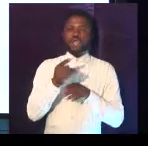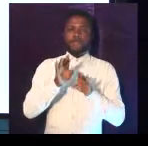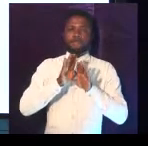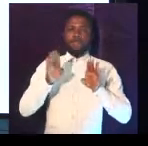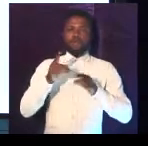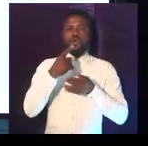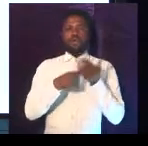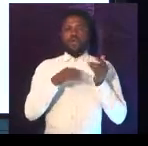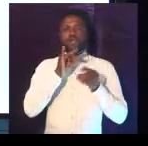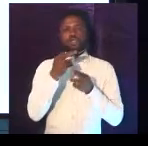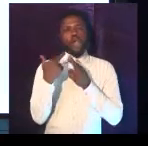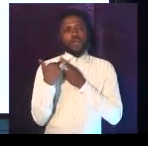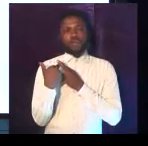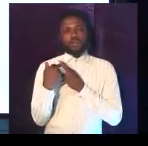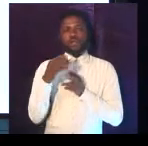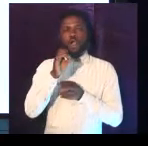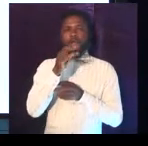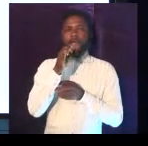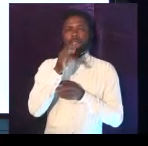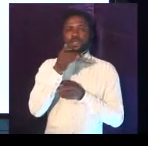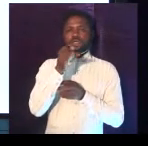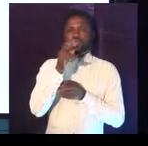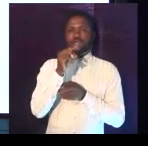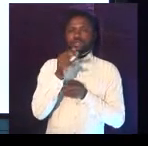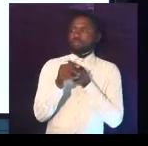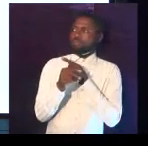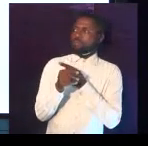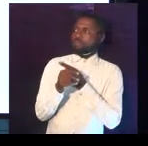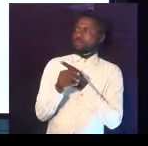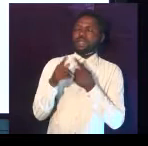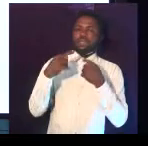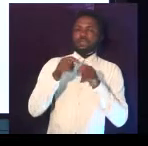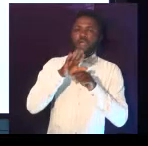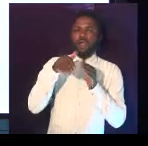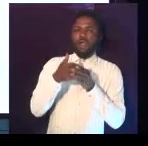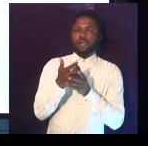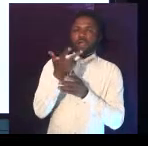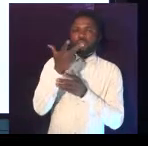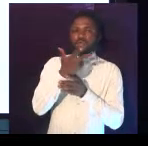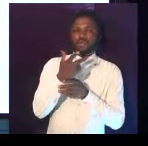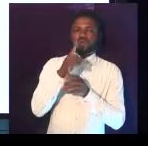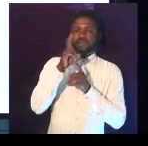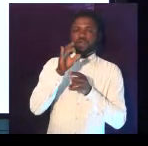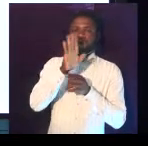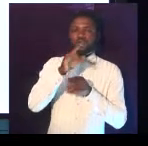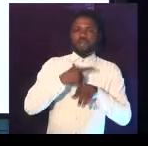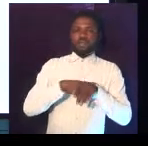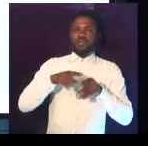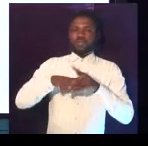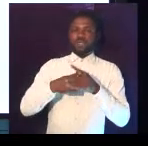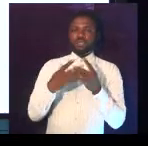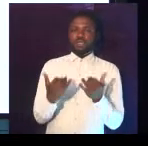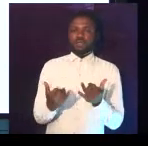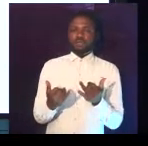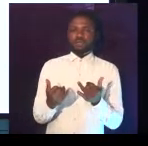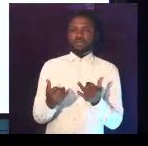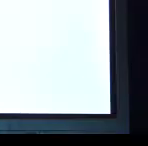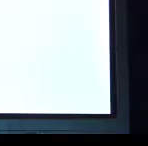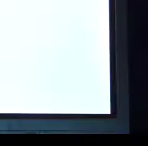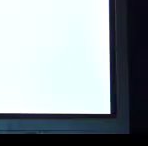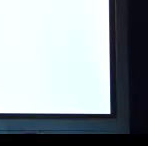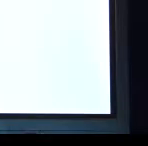board. One, what is obligation? Here are the questions on the screen. Attempt all these questions. Your time starts